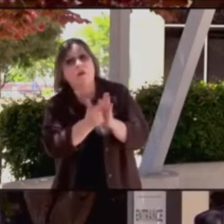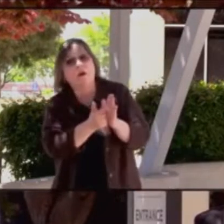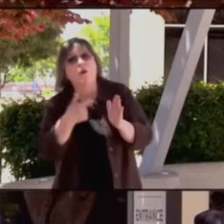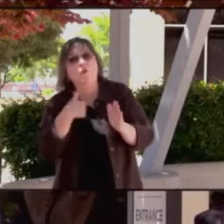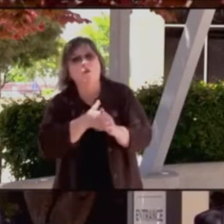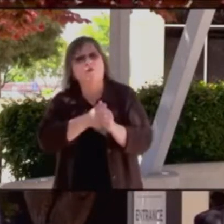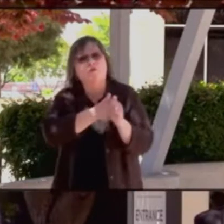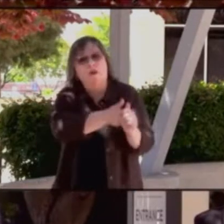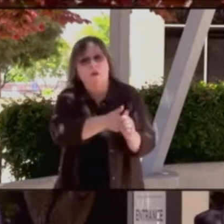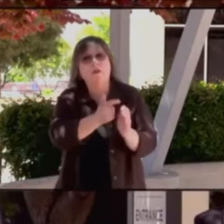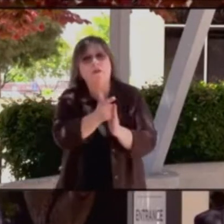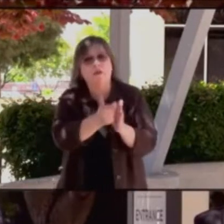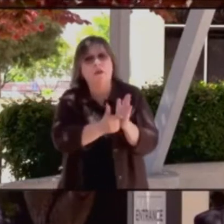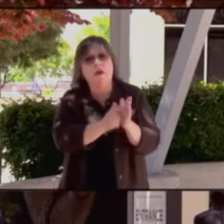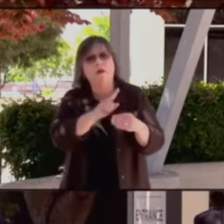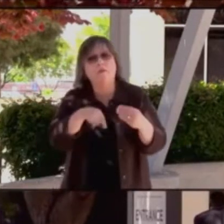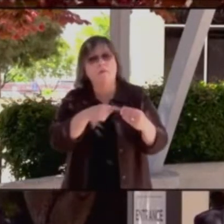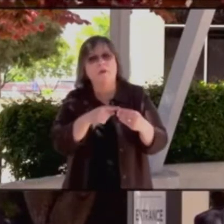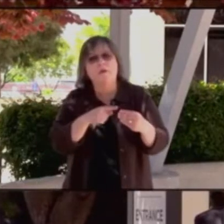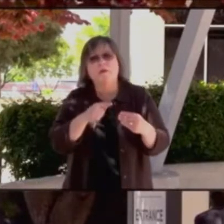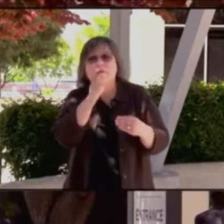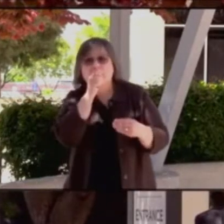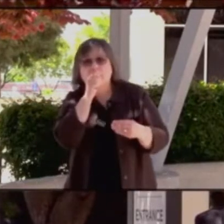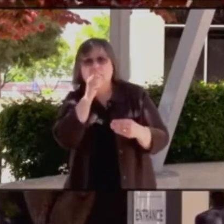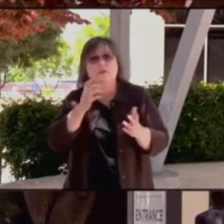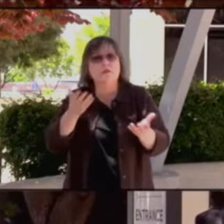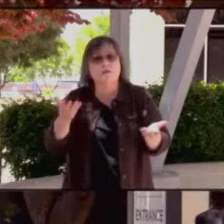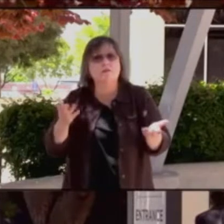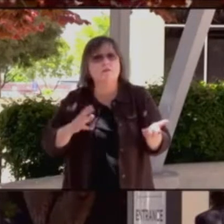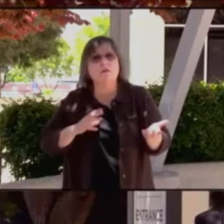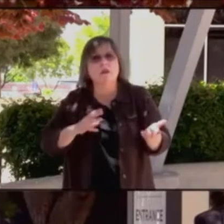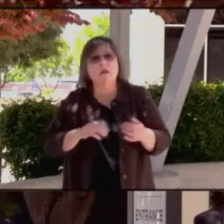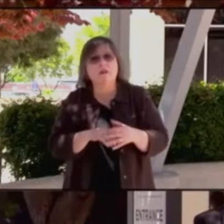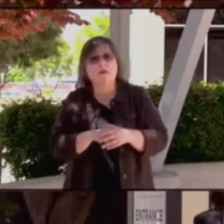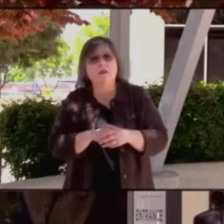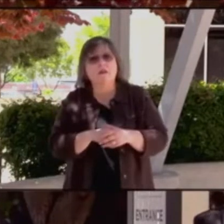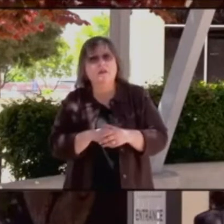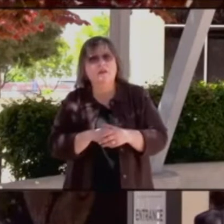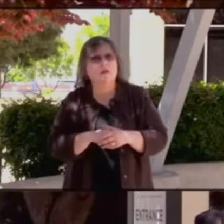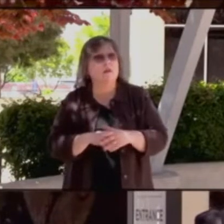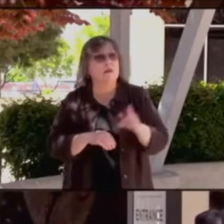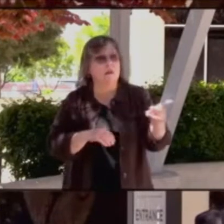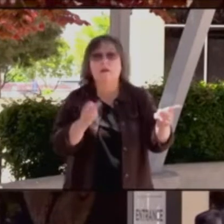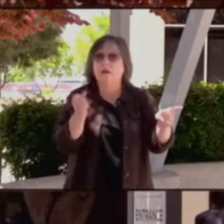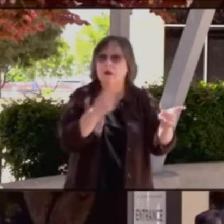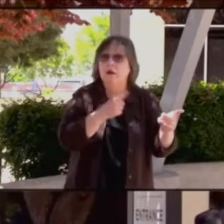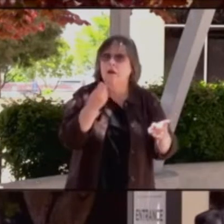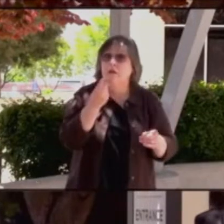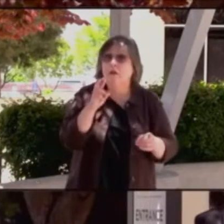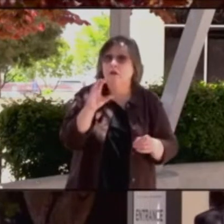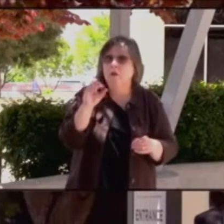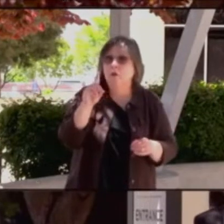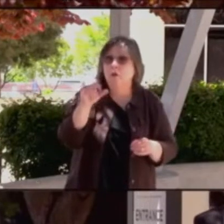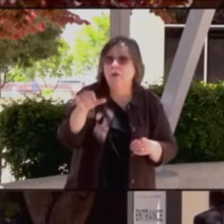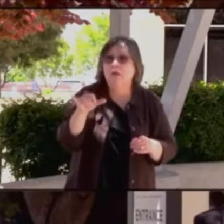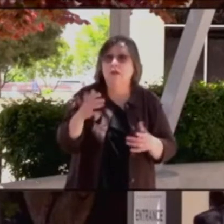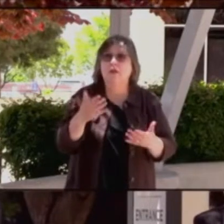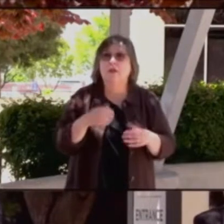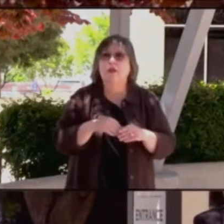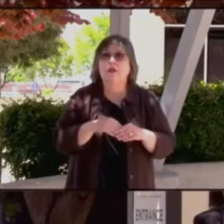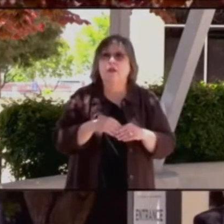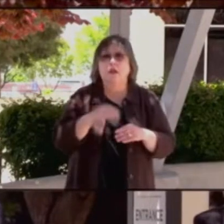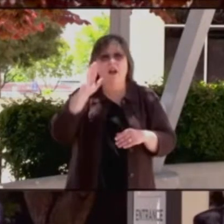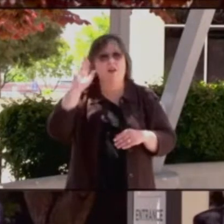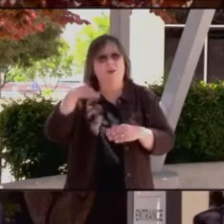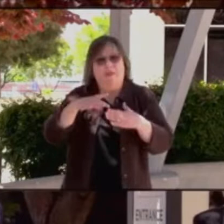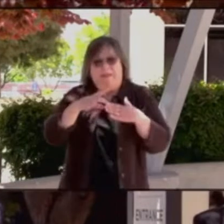Matt with ACBS, probably for Dr. Cody, although maybe appropriate. In the lead up to all of this, I know local counties